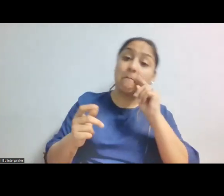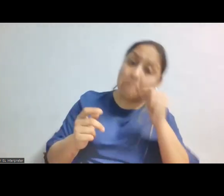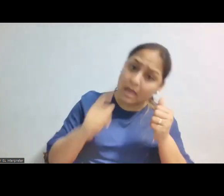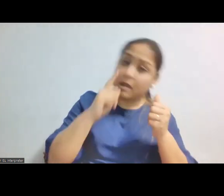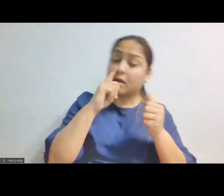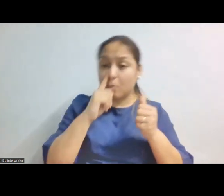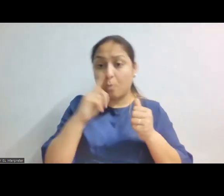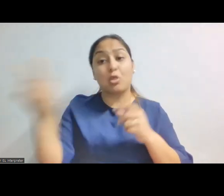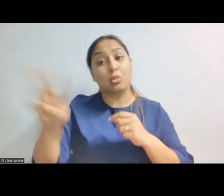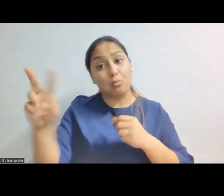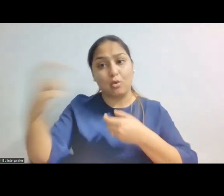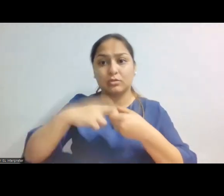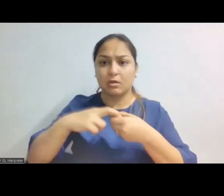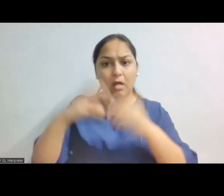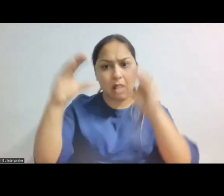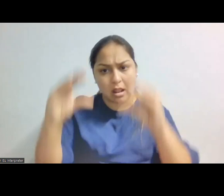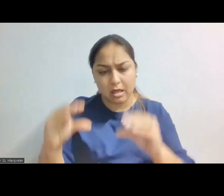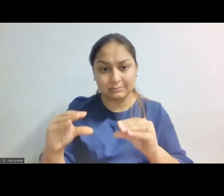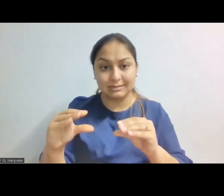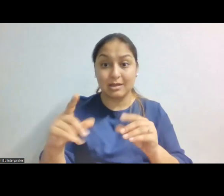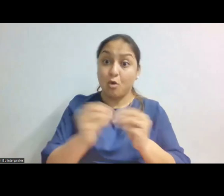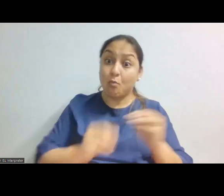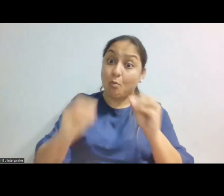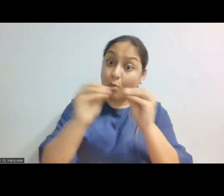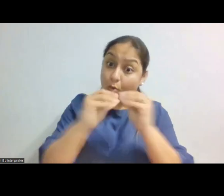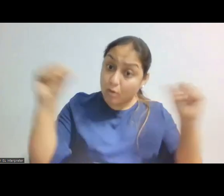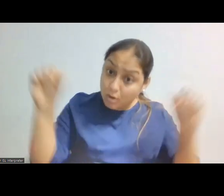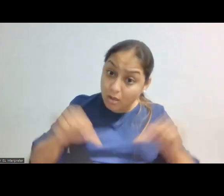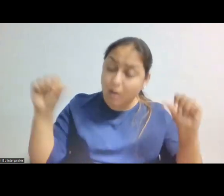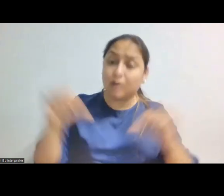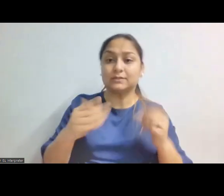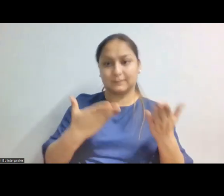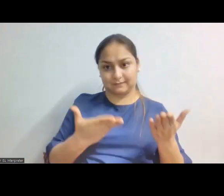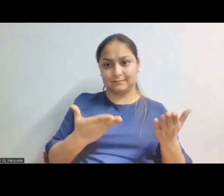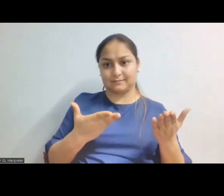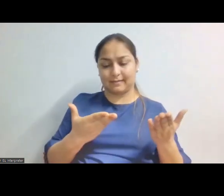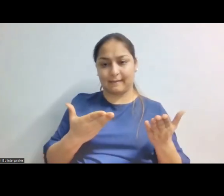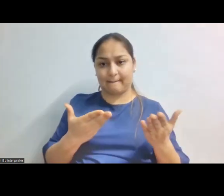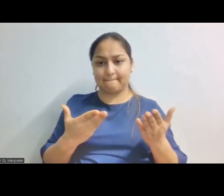in certain areas, there were more losses, more,